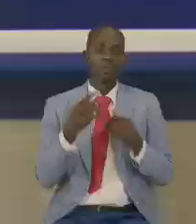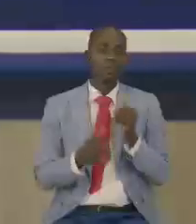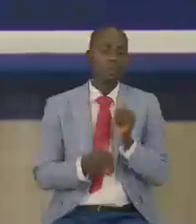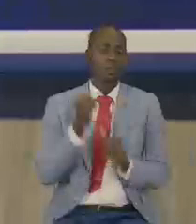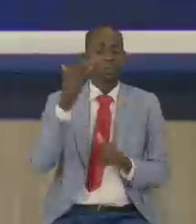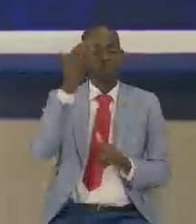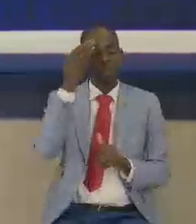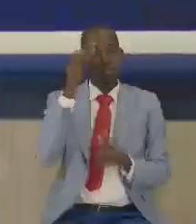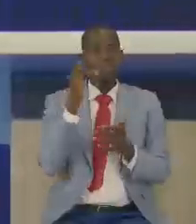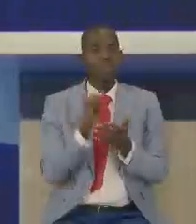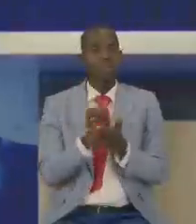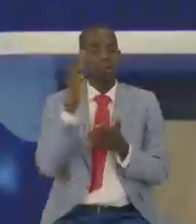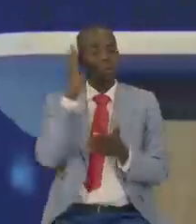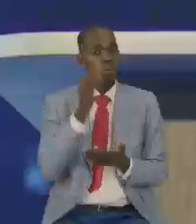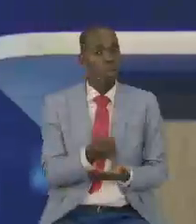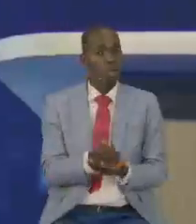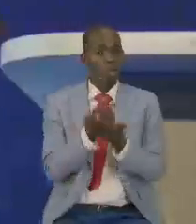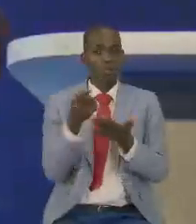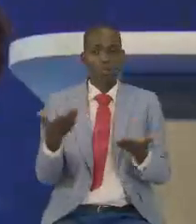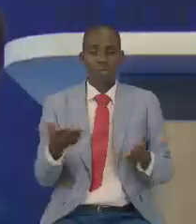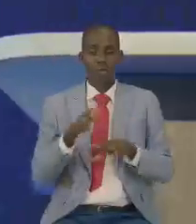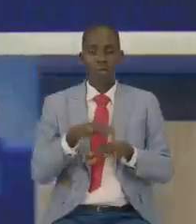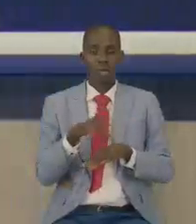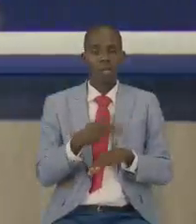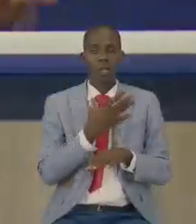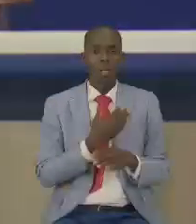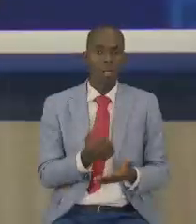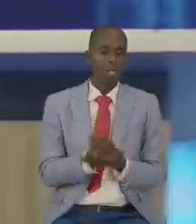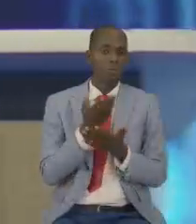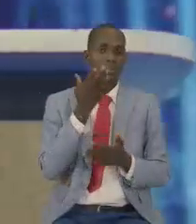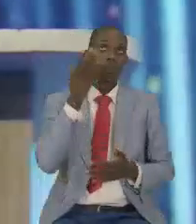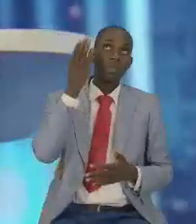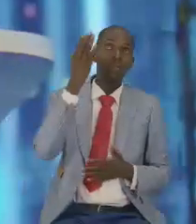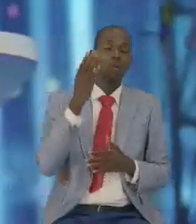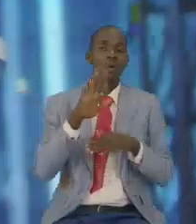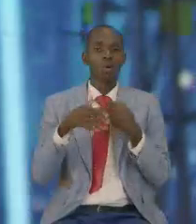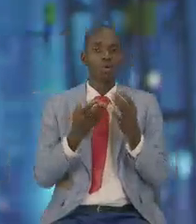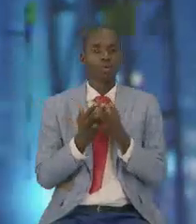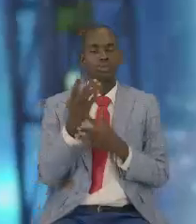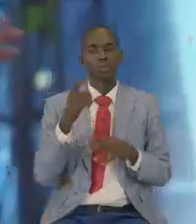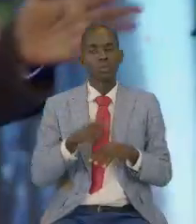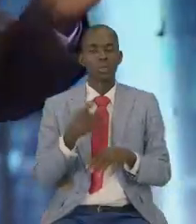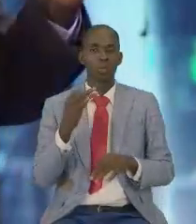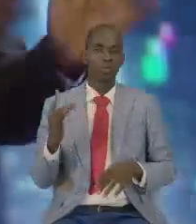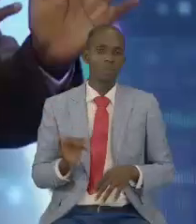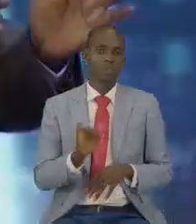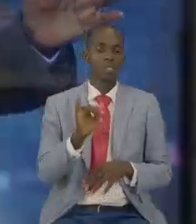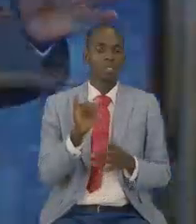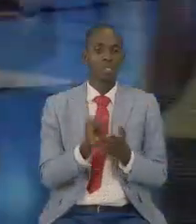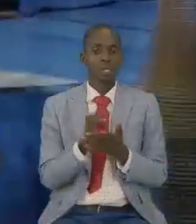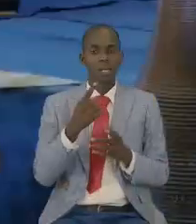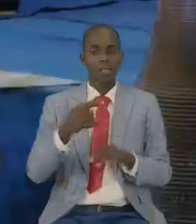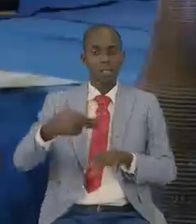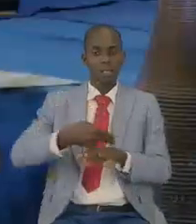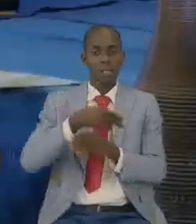and serve you all through eternity, that the Lamb of God, Christ, has paid